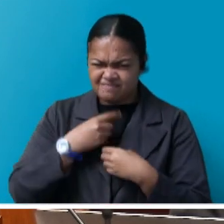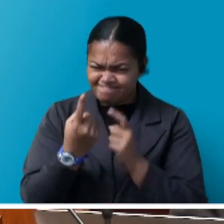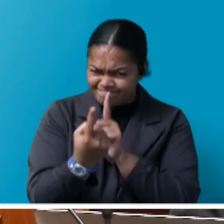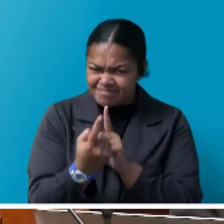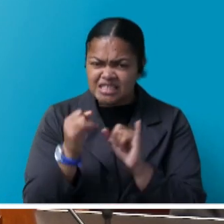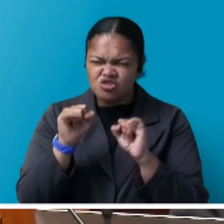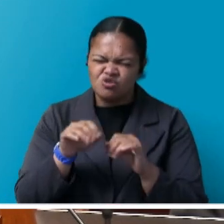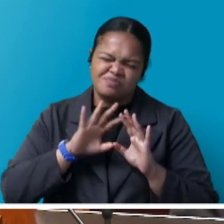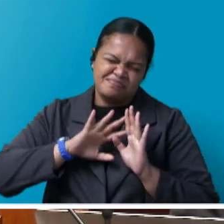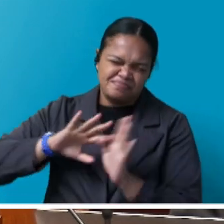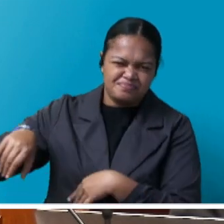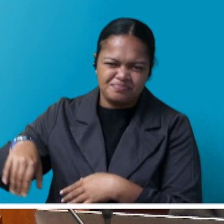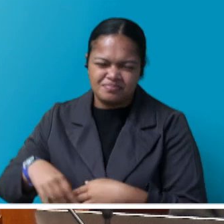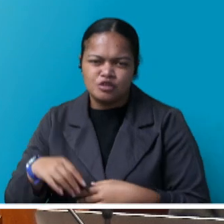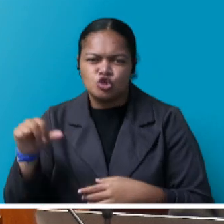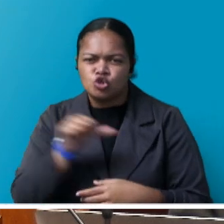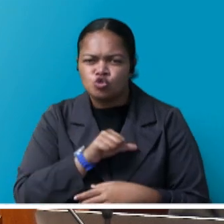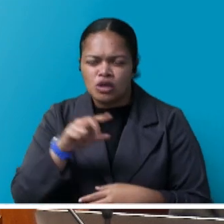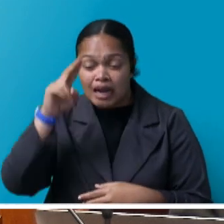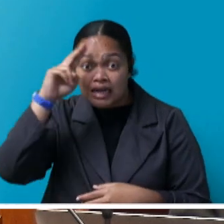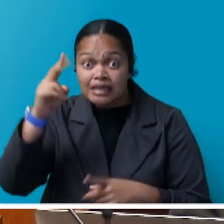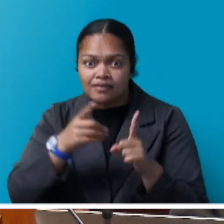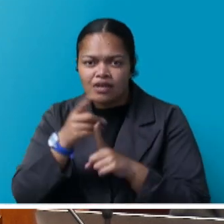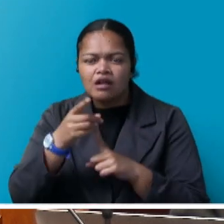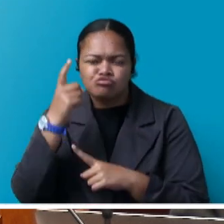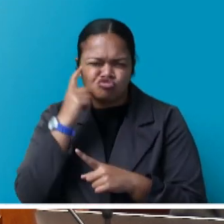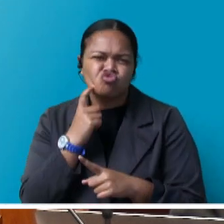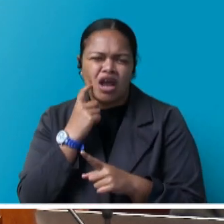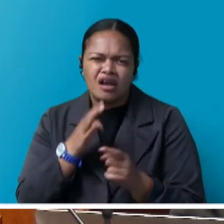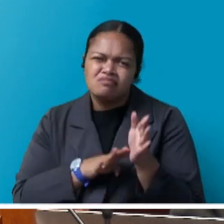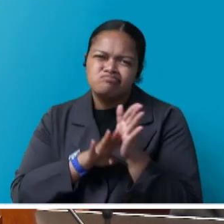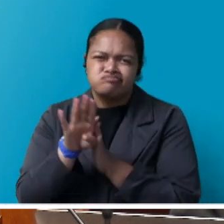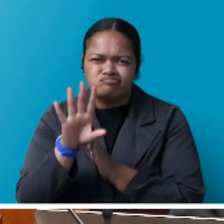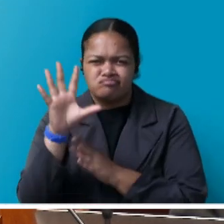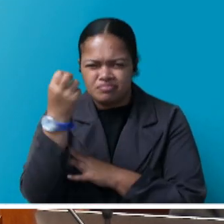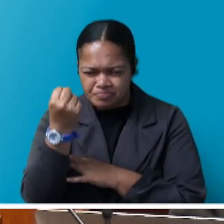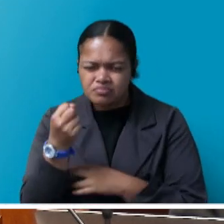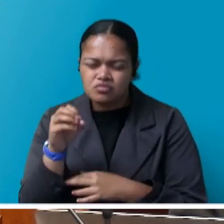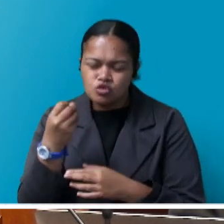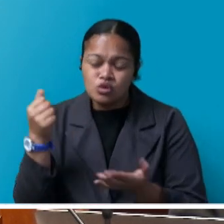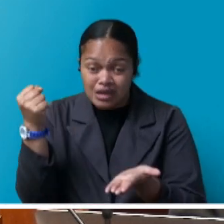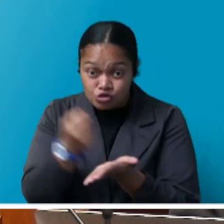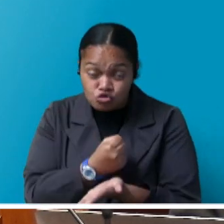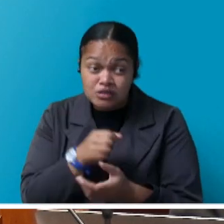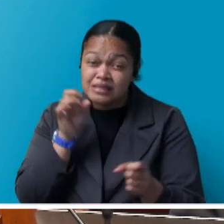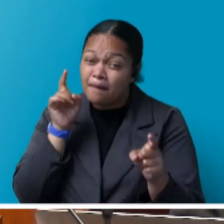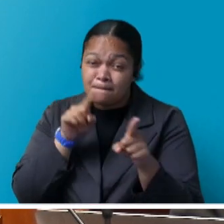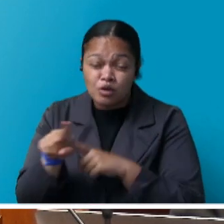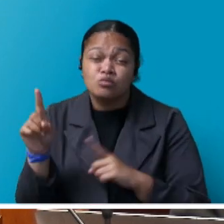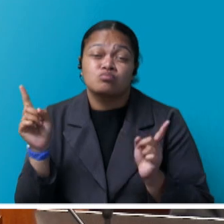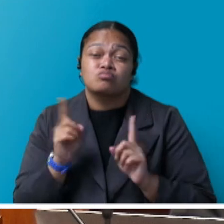focusing on the broader goal of national development. Our people look to us for guidance and reassurance, especially in times